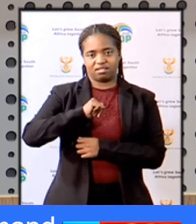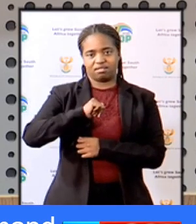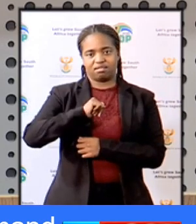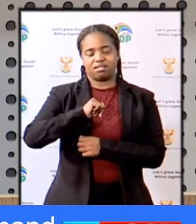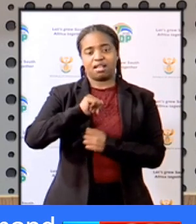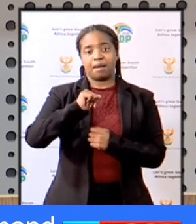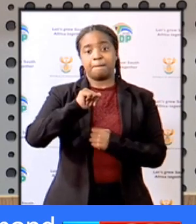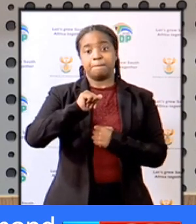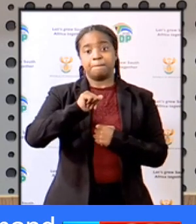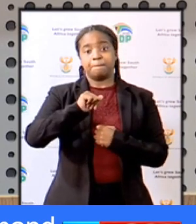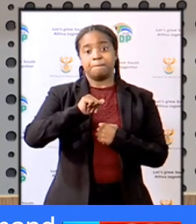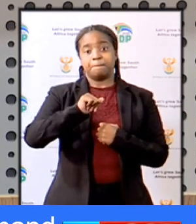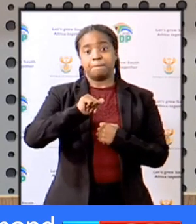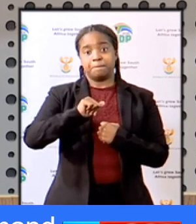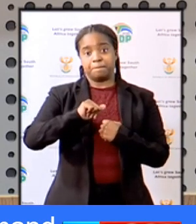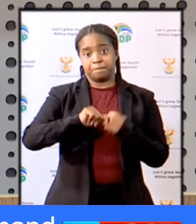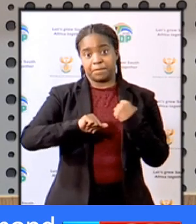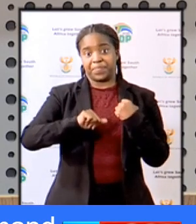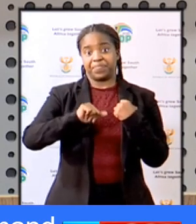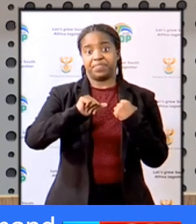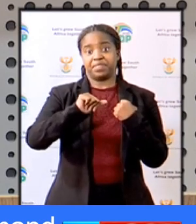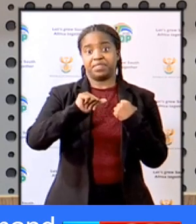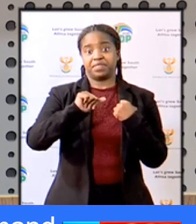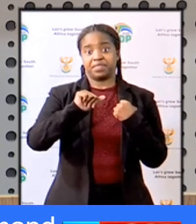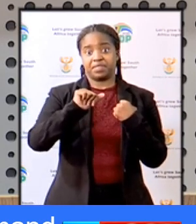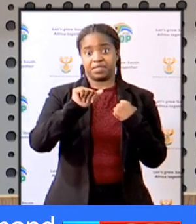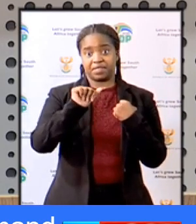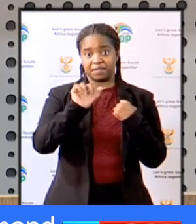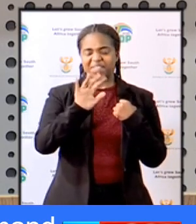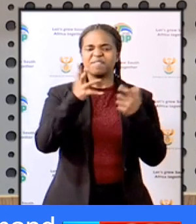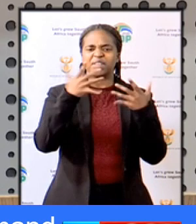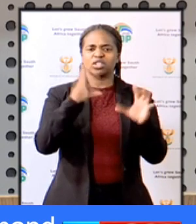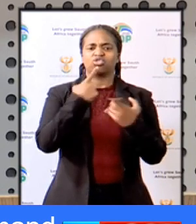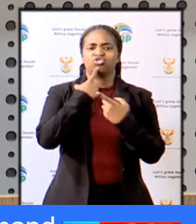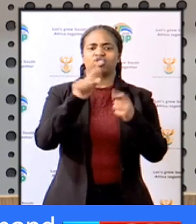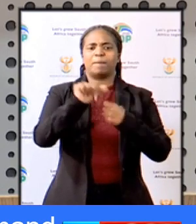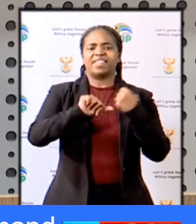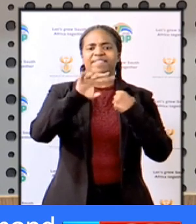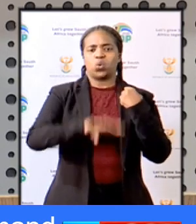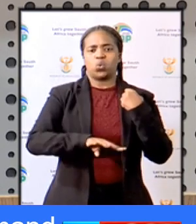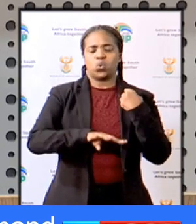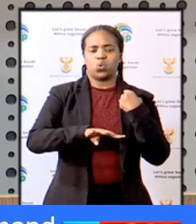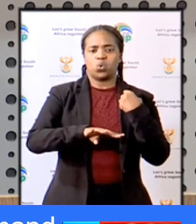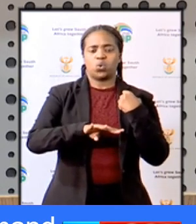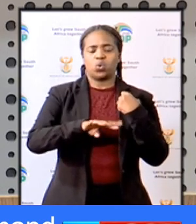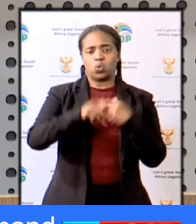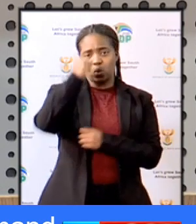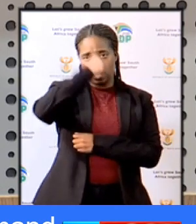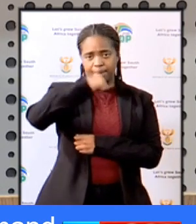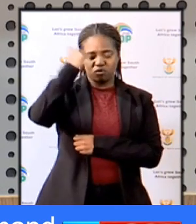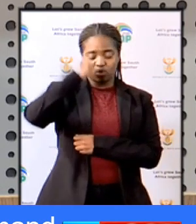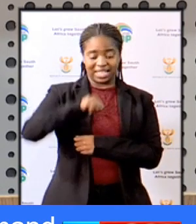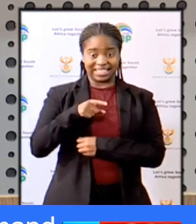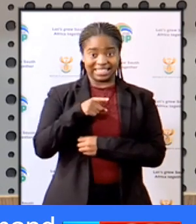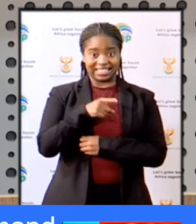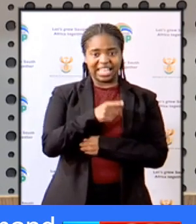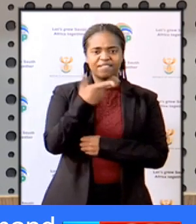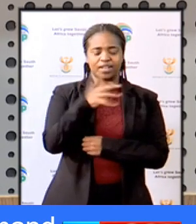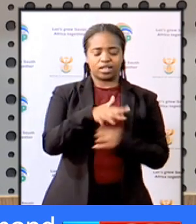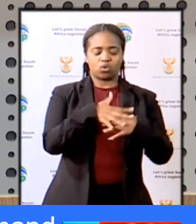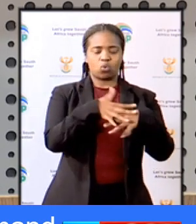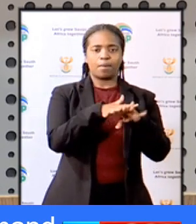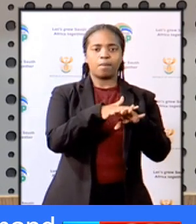published in the Government Gazette. It was then used as the basis to reopen